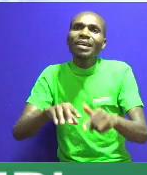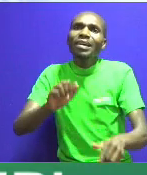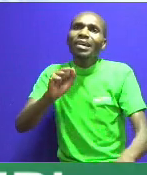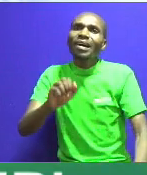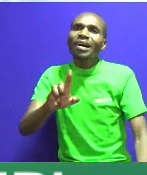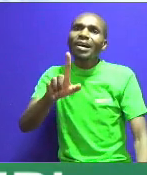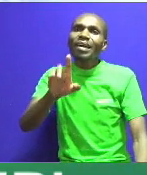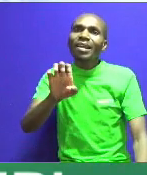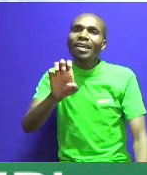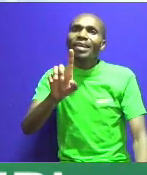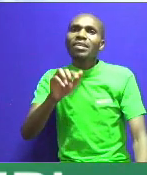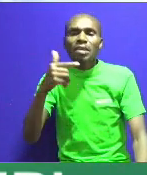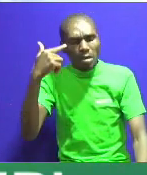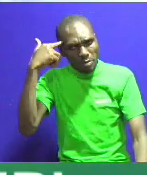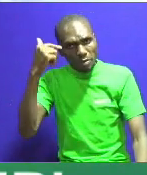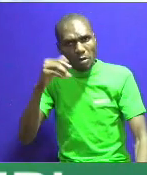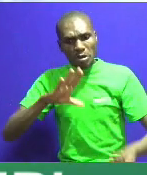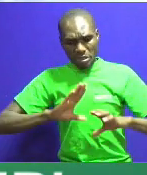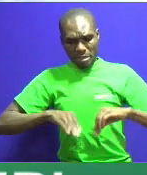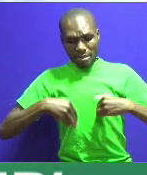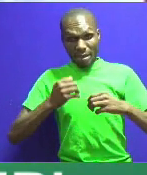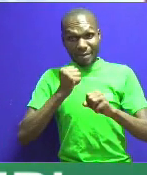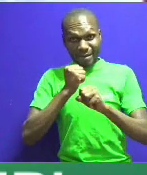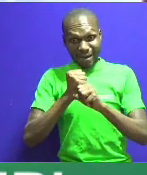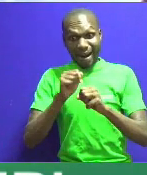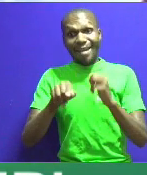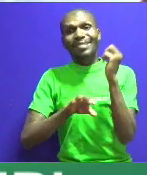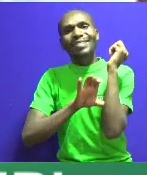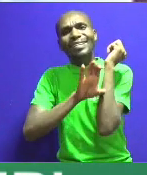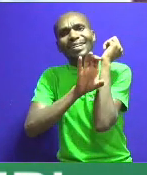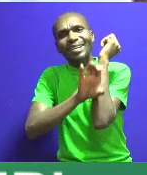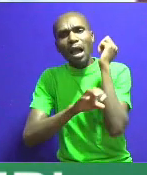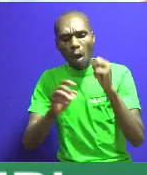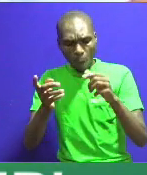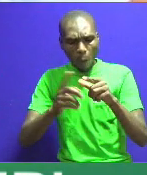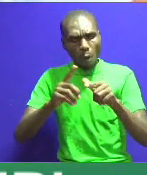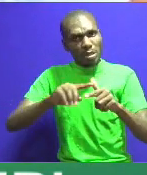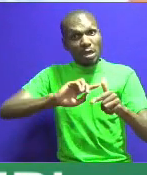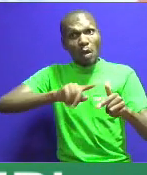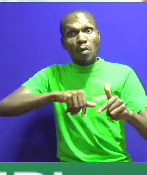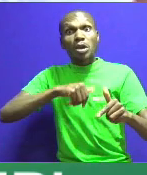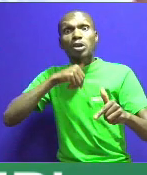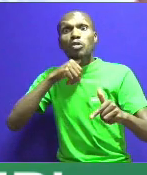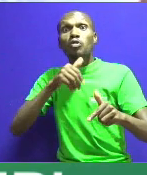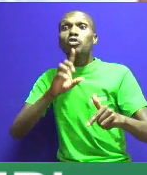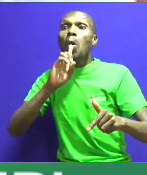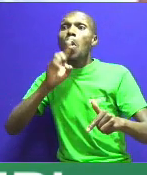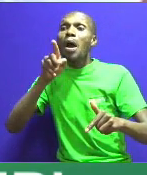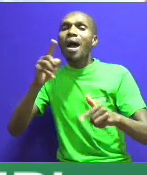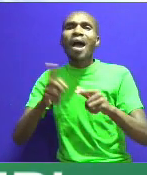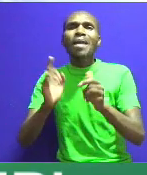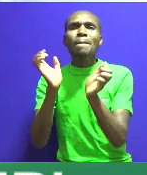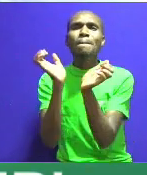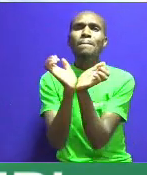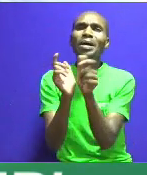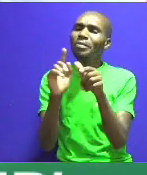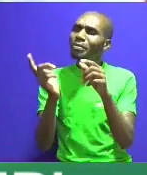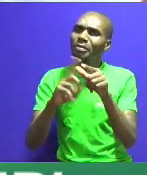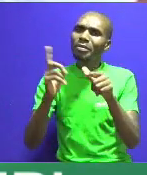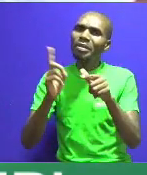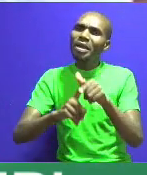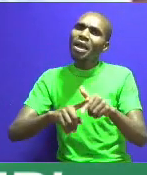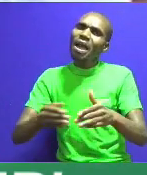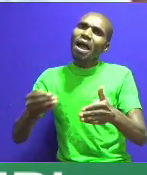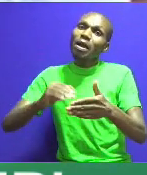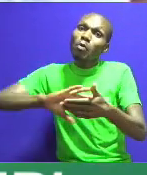the sacrifice you're making to our country. We are not judging you, we are not punishing you, we are just creating